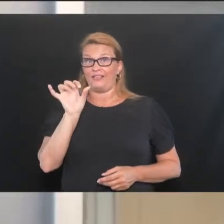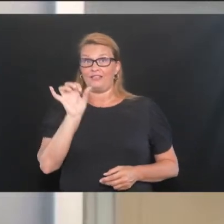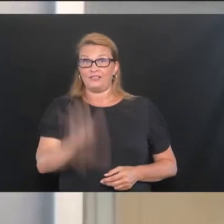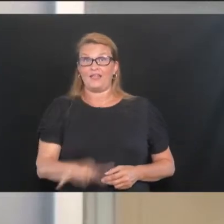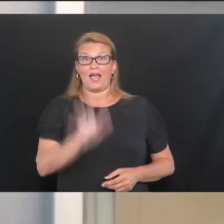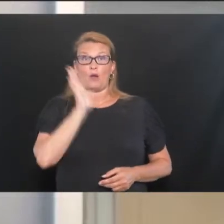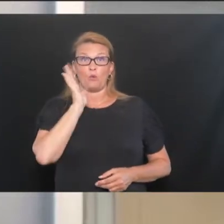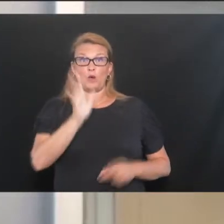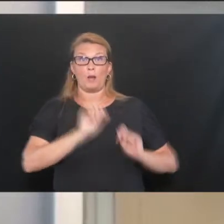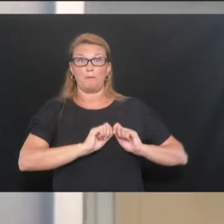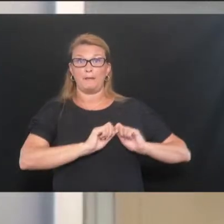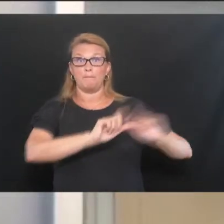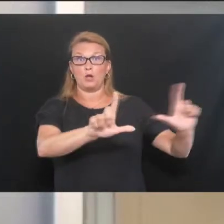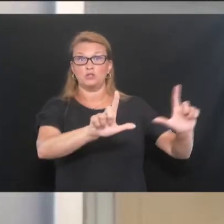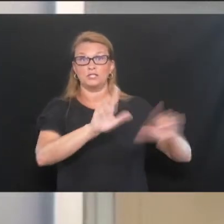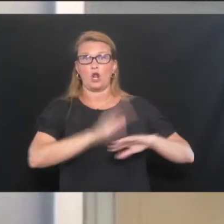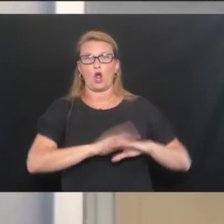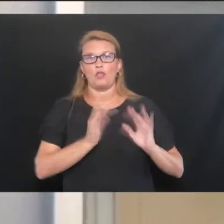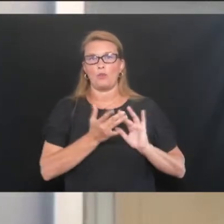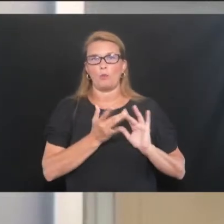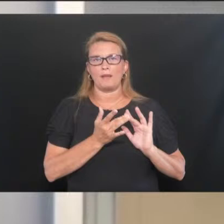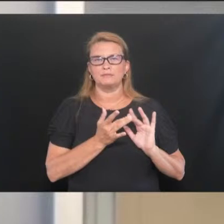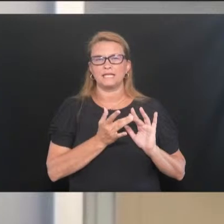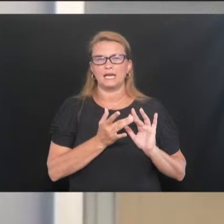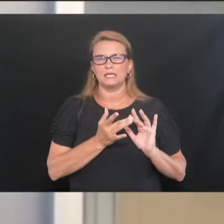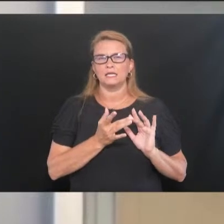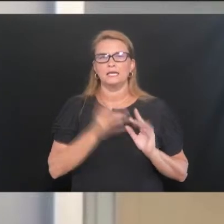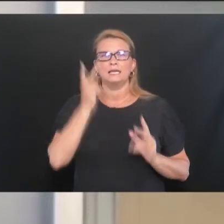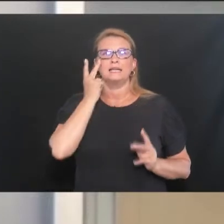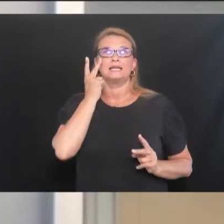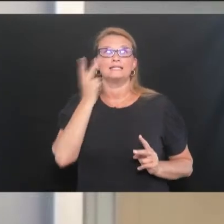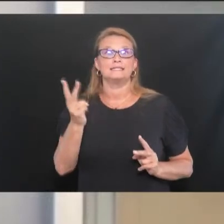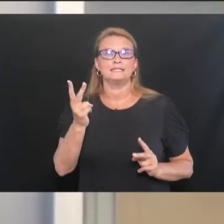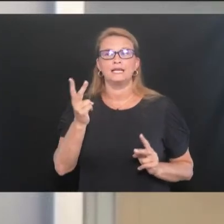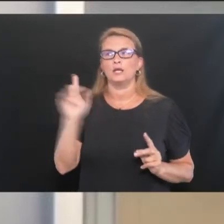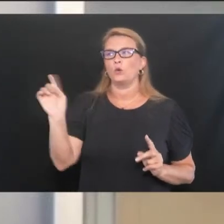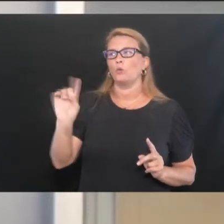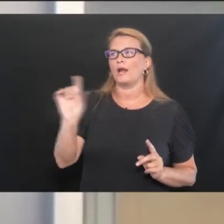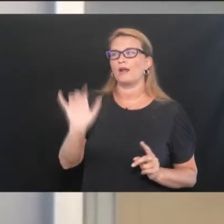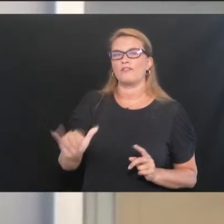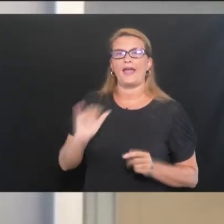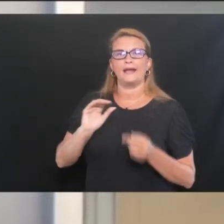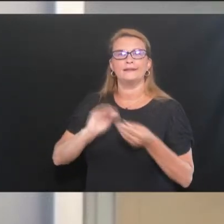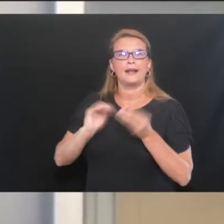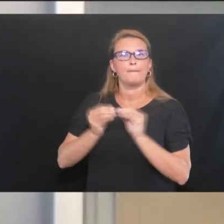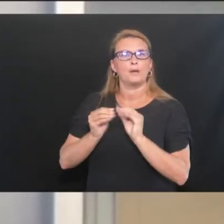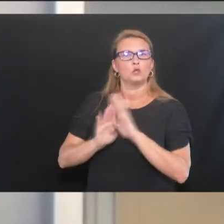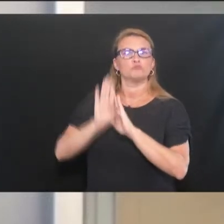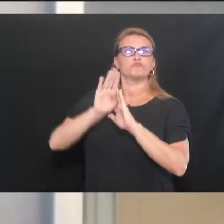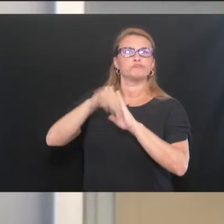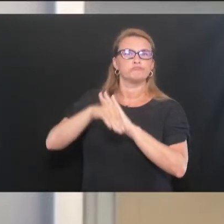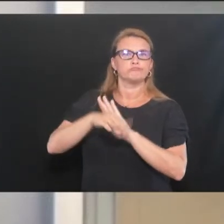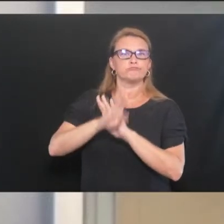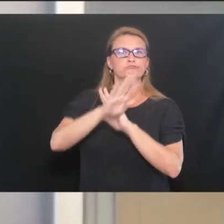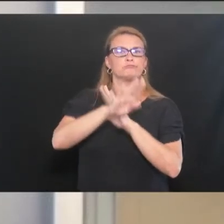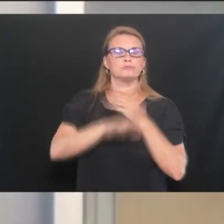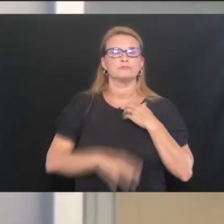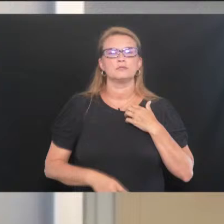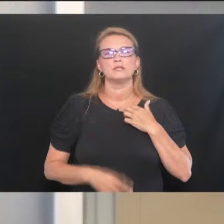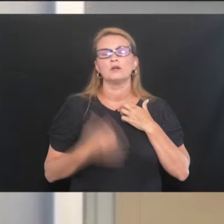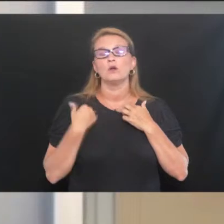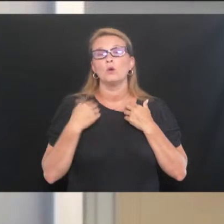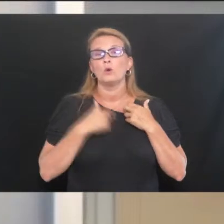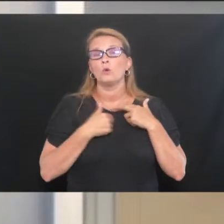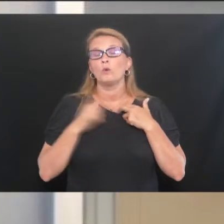the website so that everyone could kind of see where the trend is going? And since we know that we should